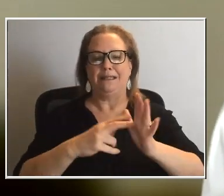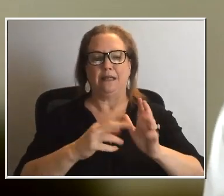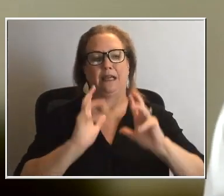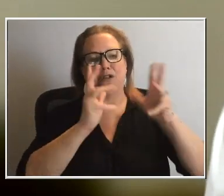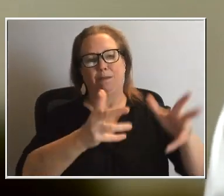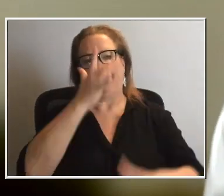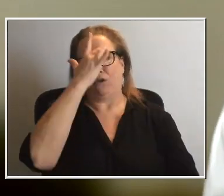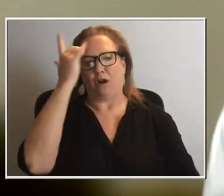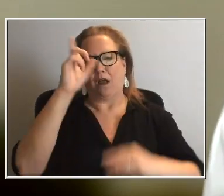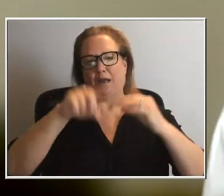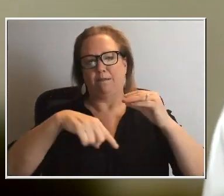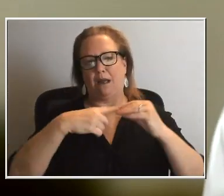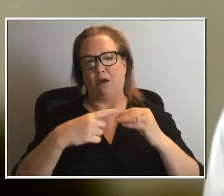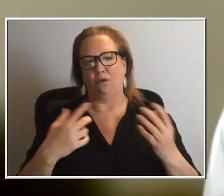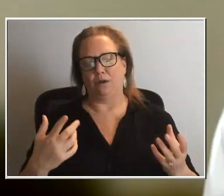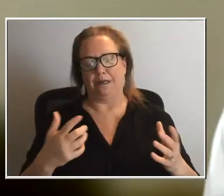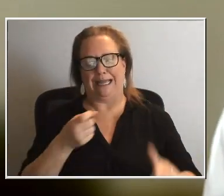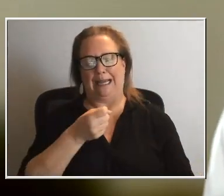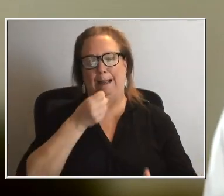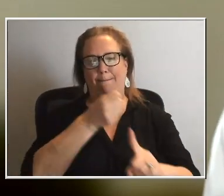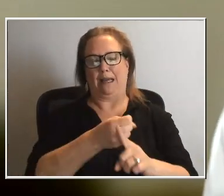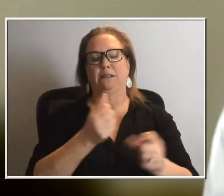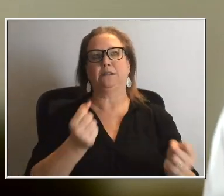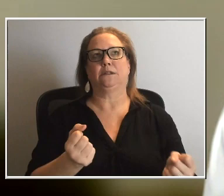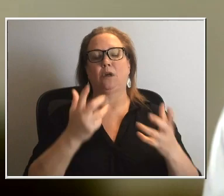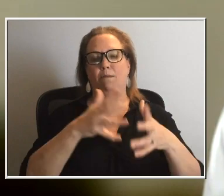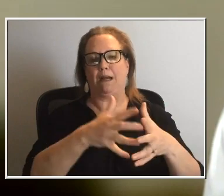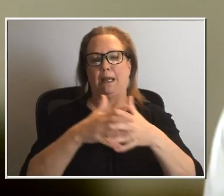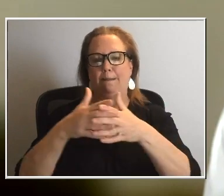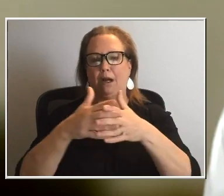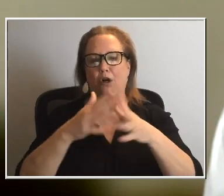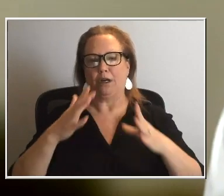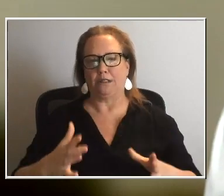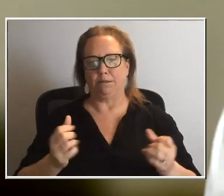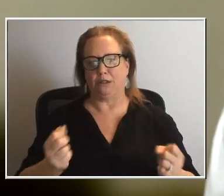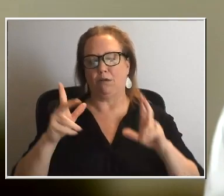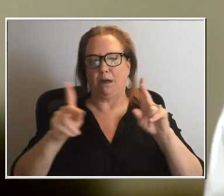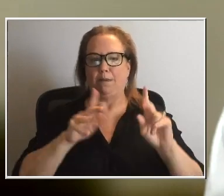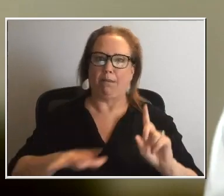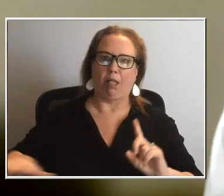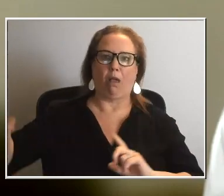forgotten about. So it impacts so many Americans, but even so many people around